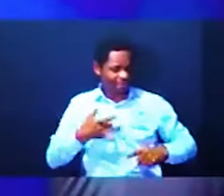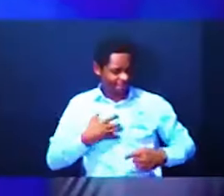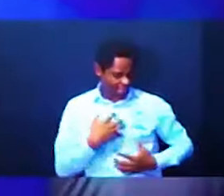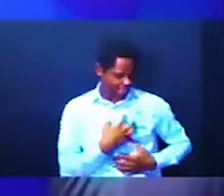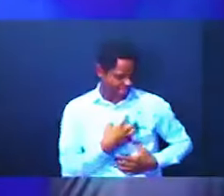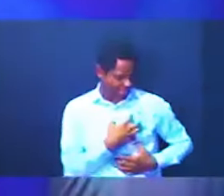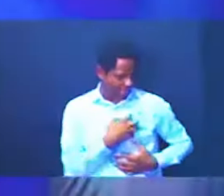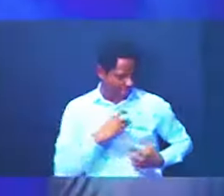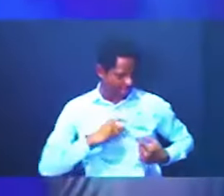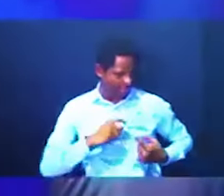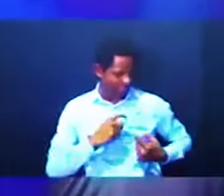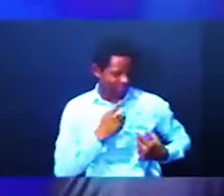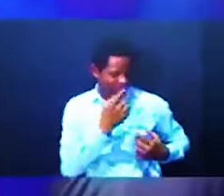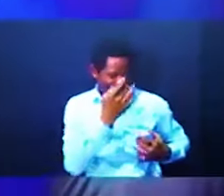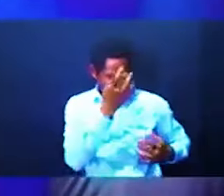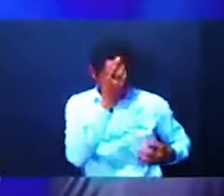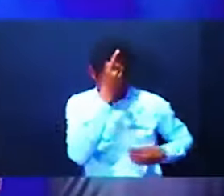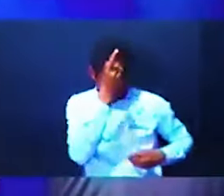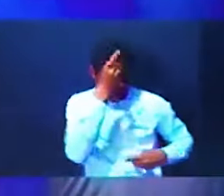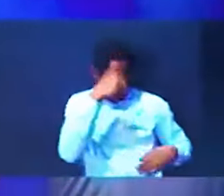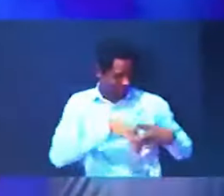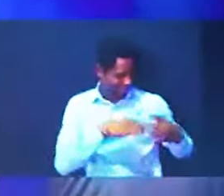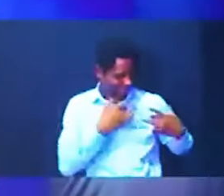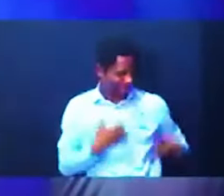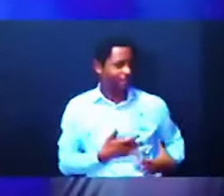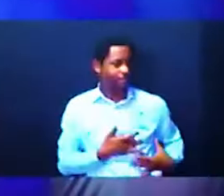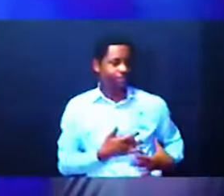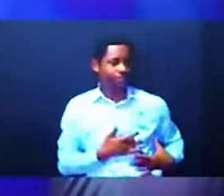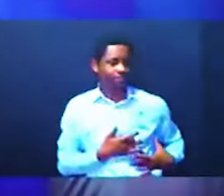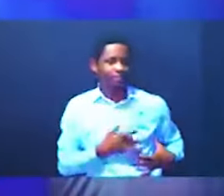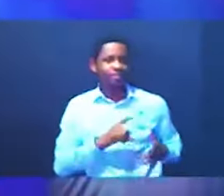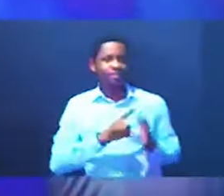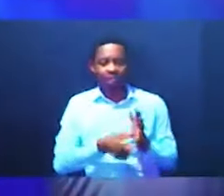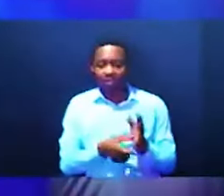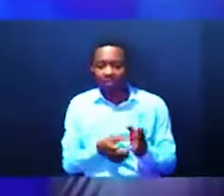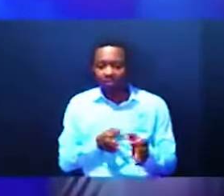heart. And we have defined it as